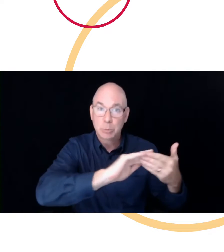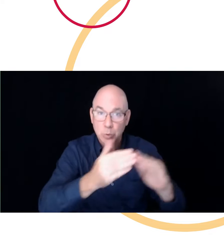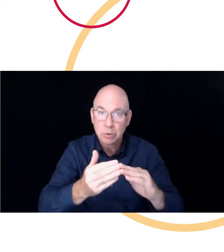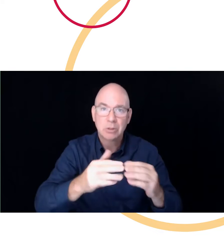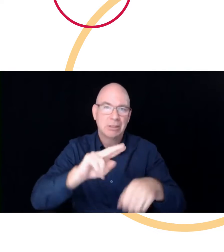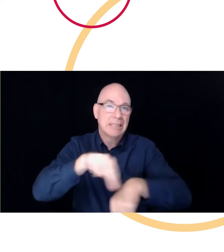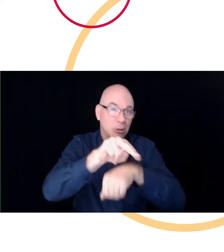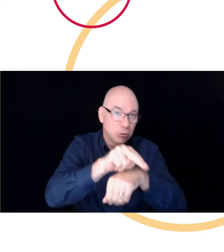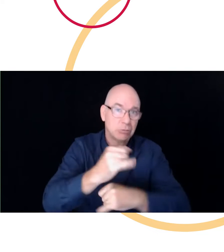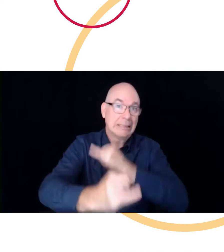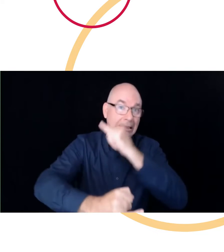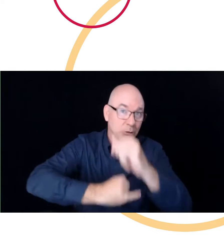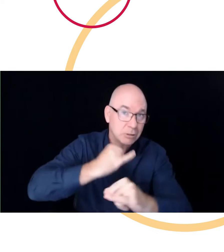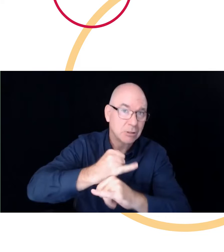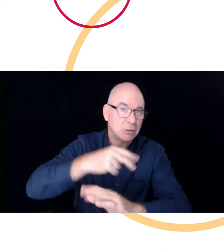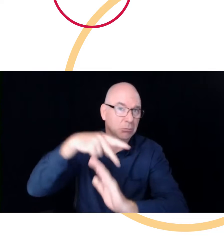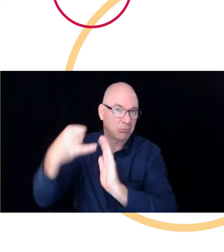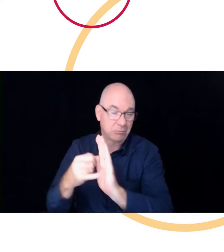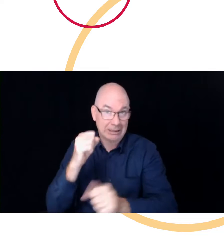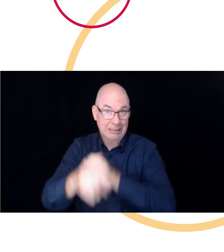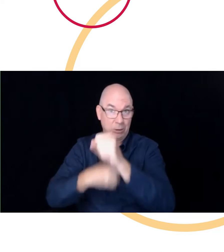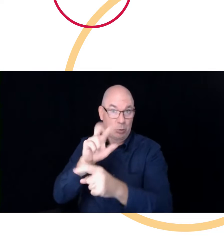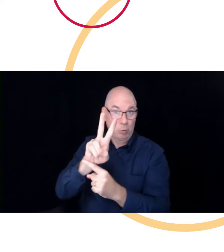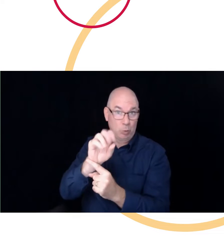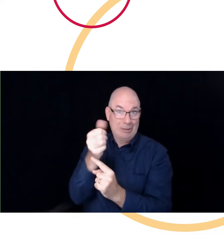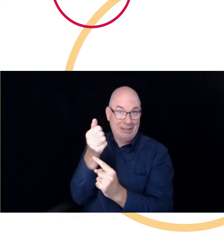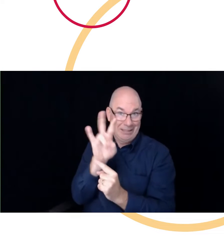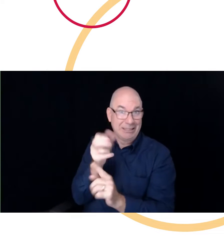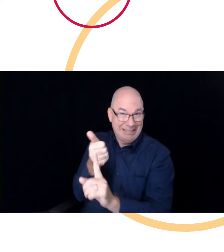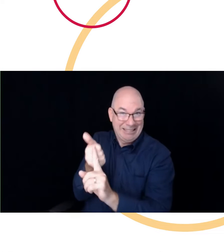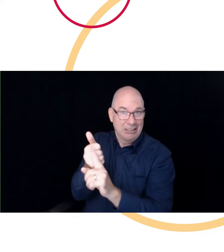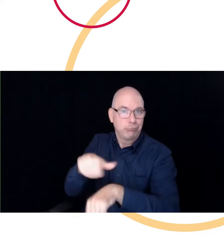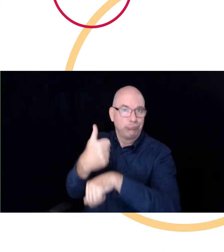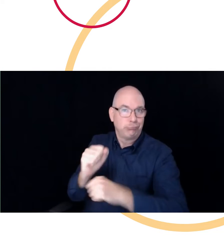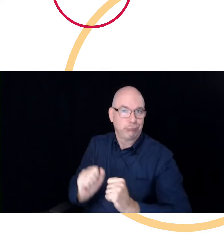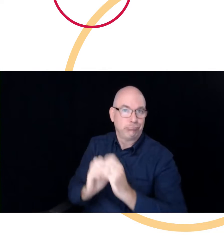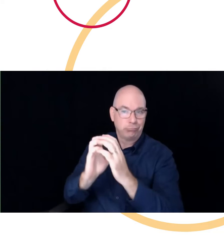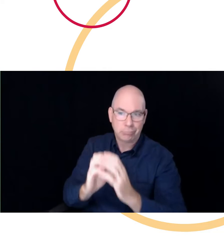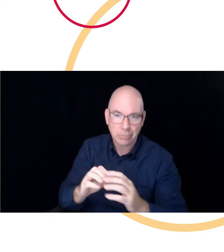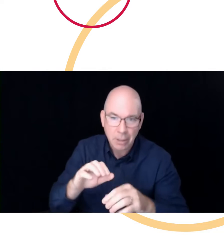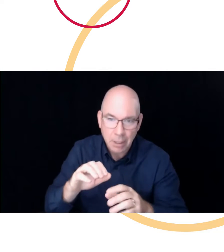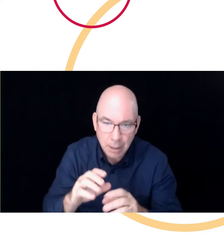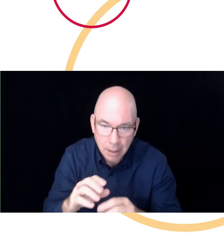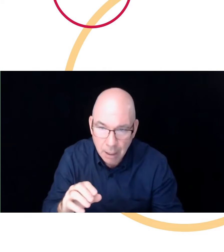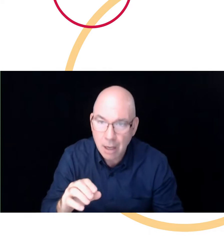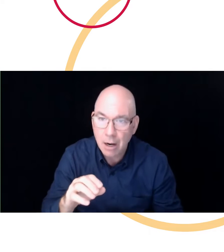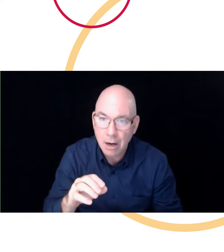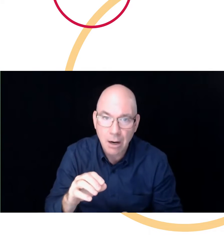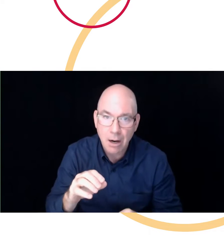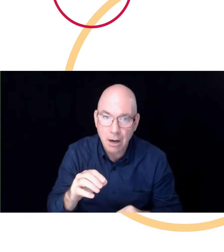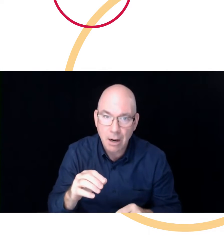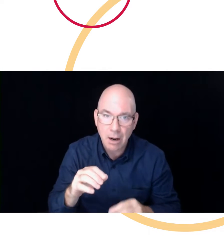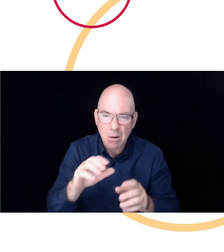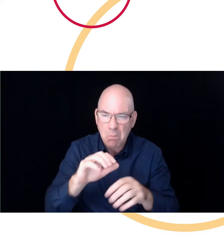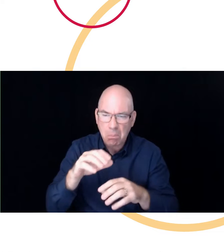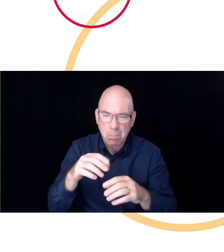and international projects. In 2017, she founded mToto News, an online platform to improve the lives